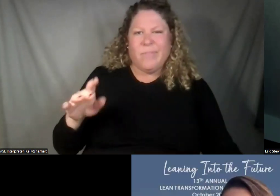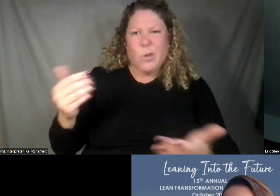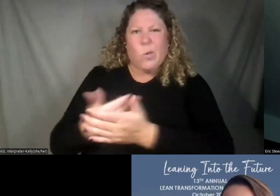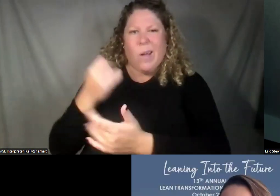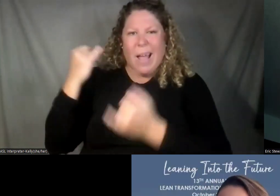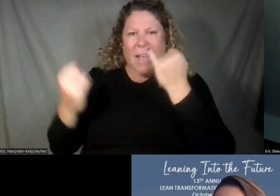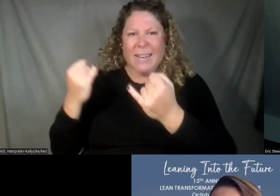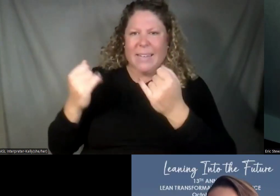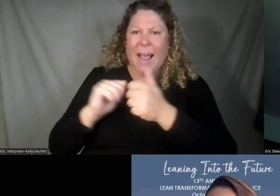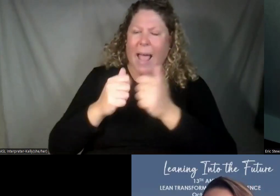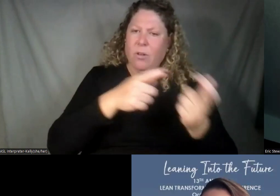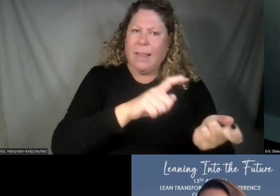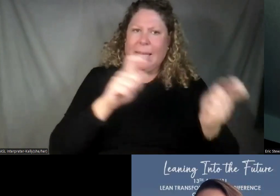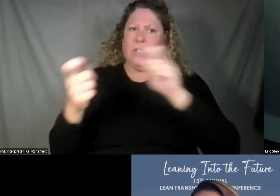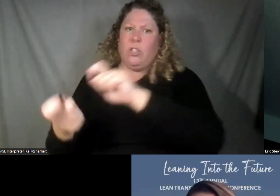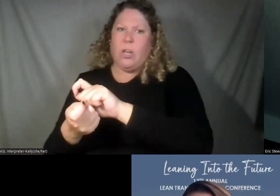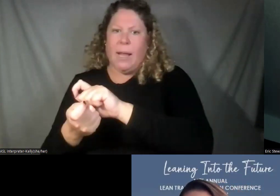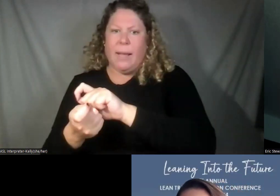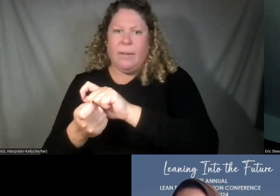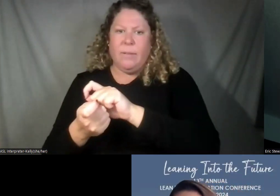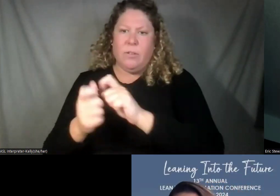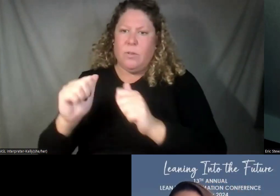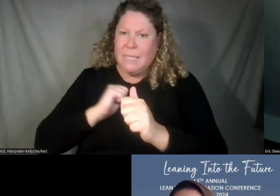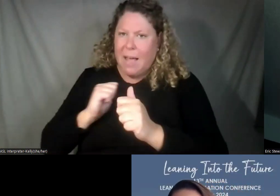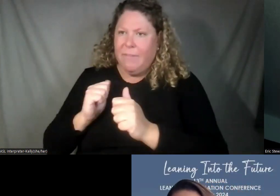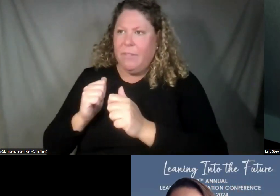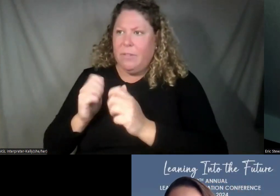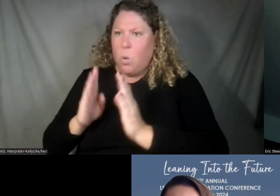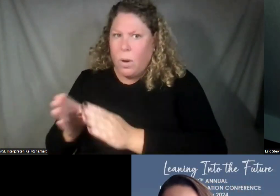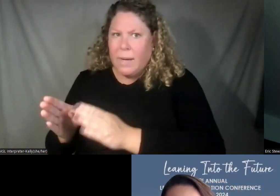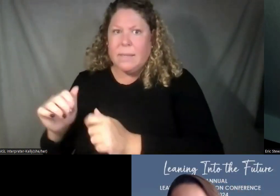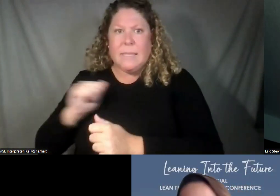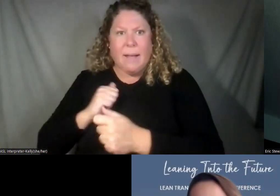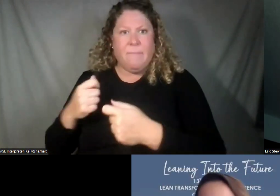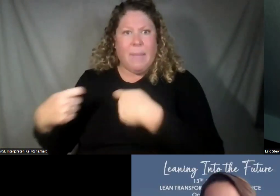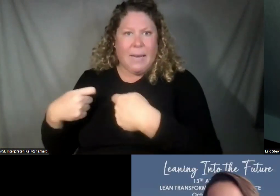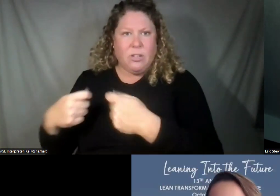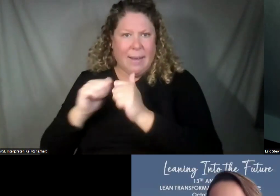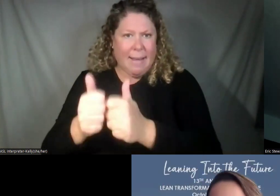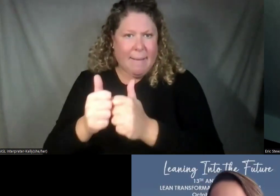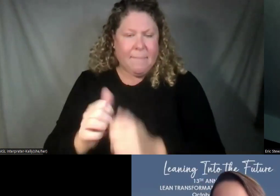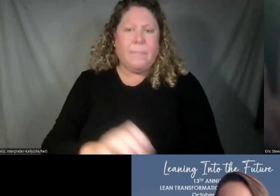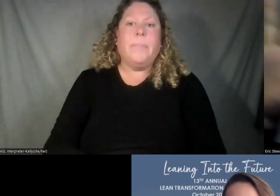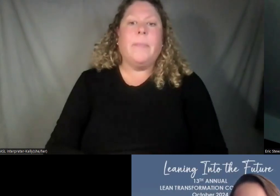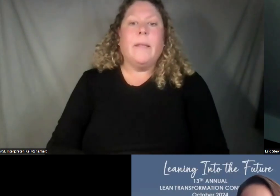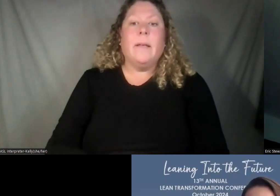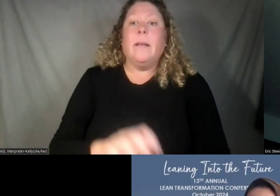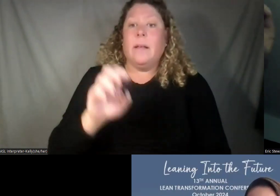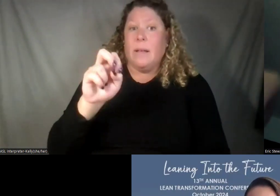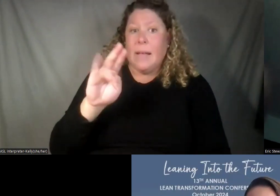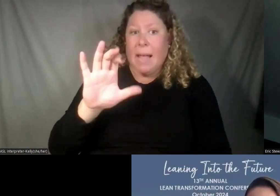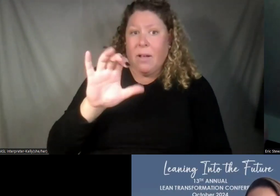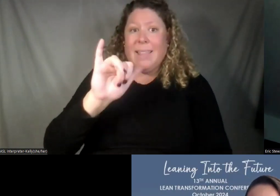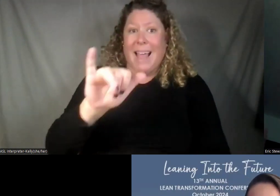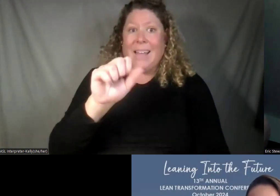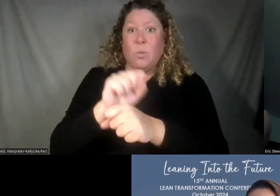they shift in a meaningful way to self-organizing and self-managing? Okay. So my work on culture, the work